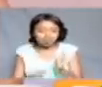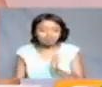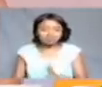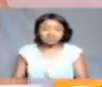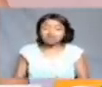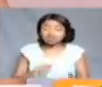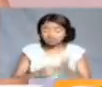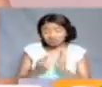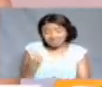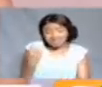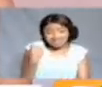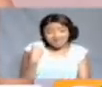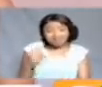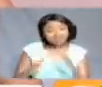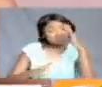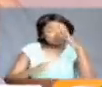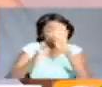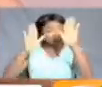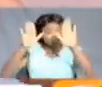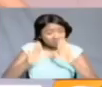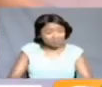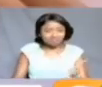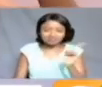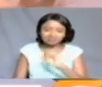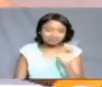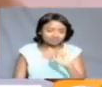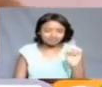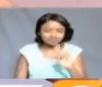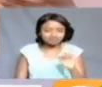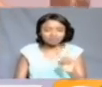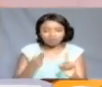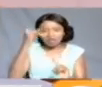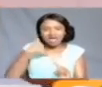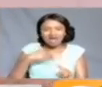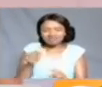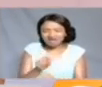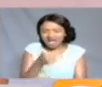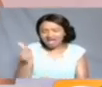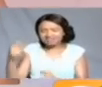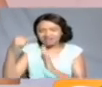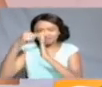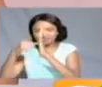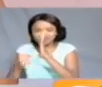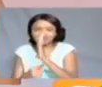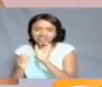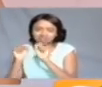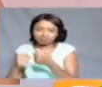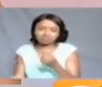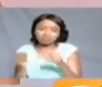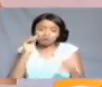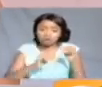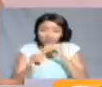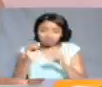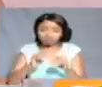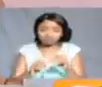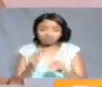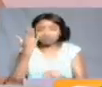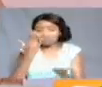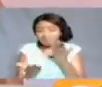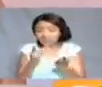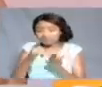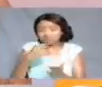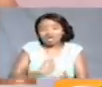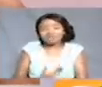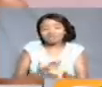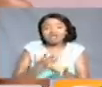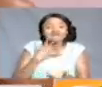probably the smallest when you look at all the different factors that influence influencing. I think it's probably the smallest because you can have 500,000 followers